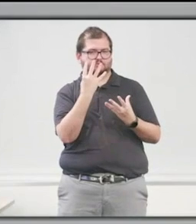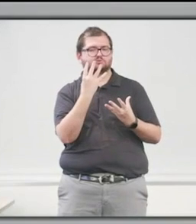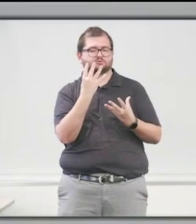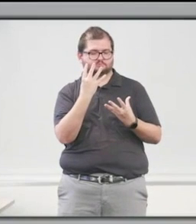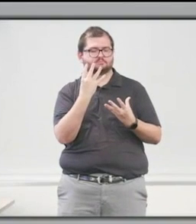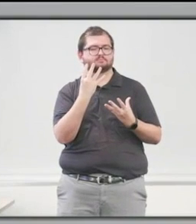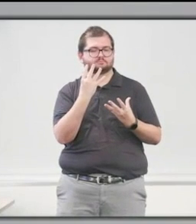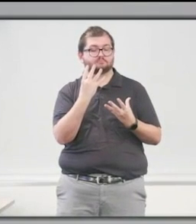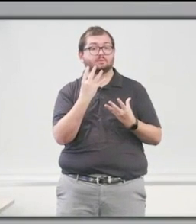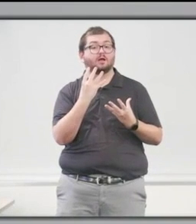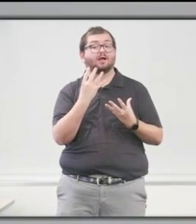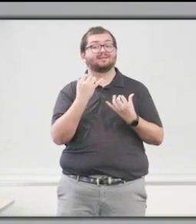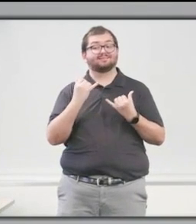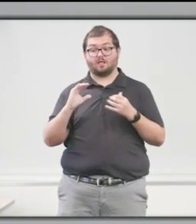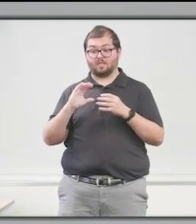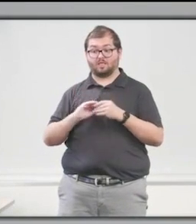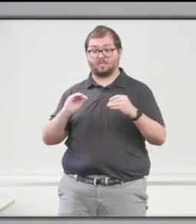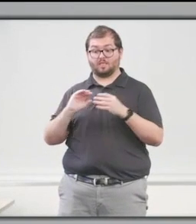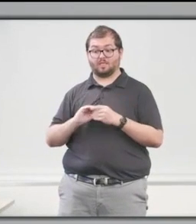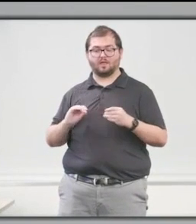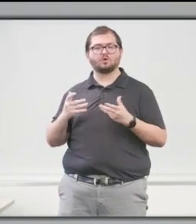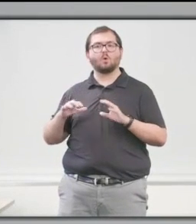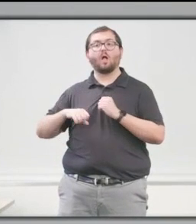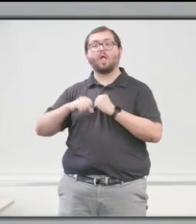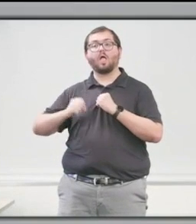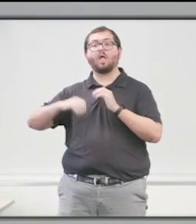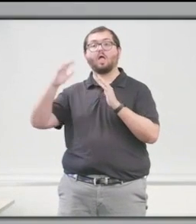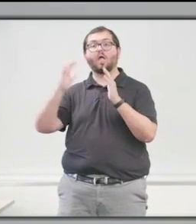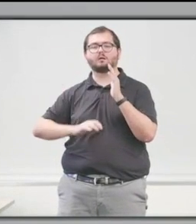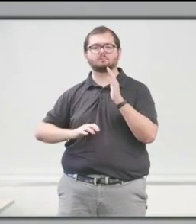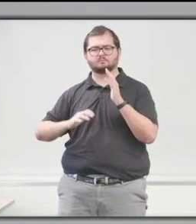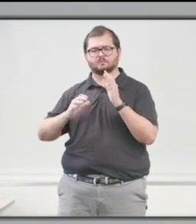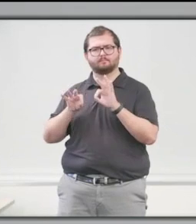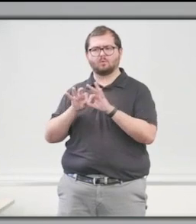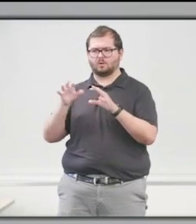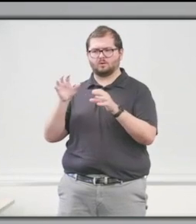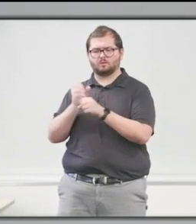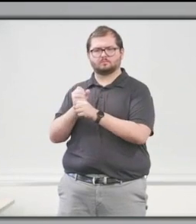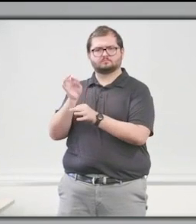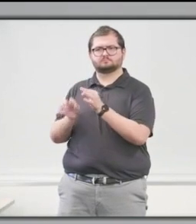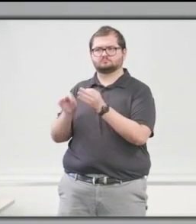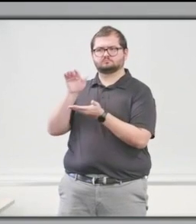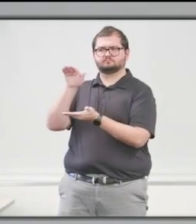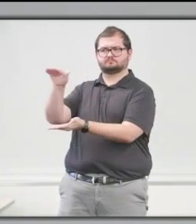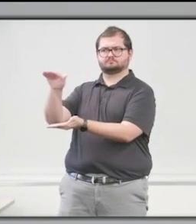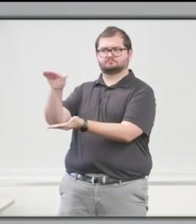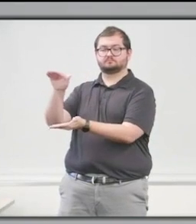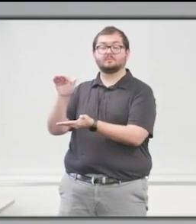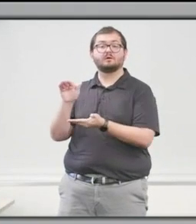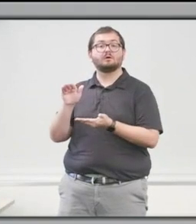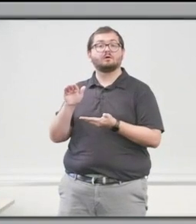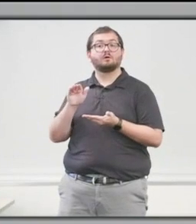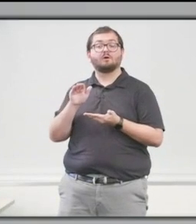then simplifying the message that goes out so that the public can understand. Every